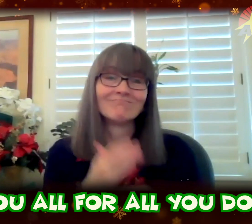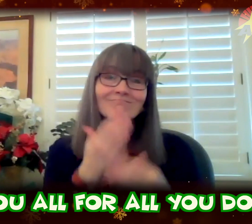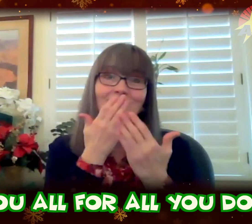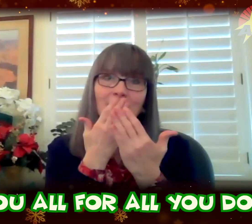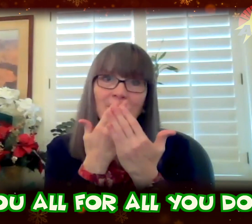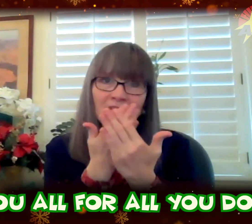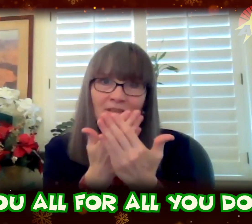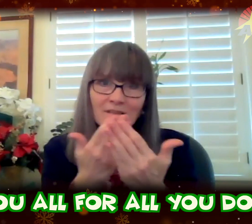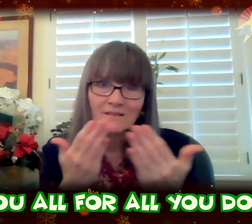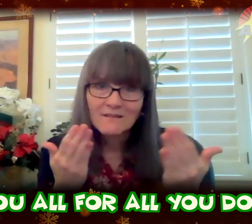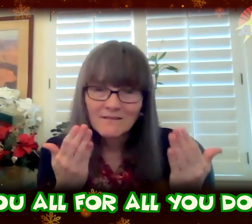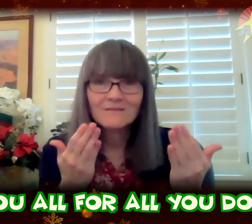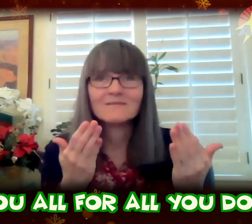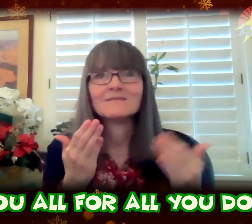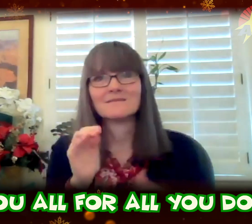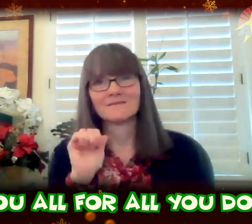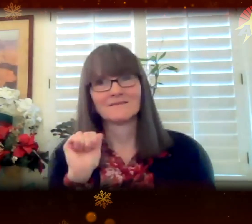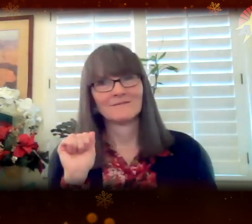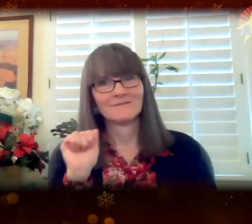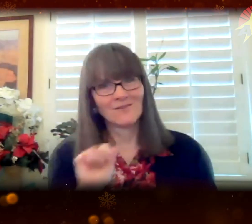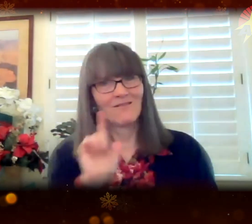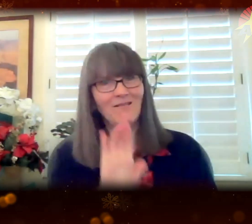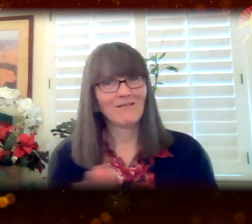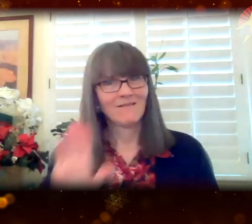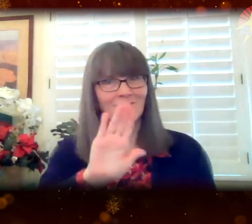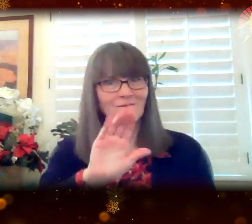Thank you all for all you do.